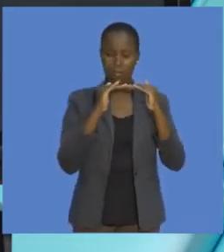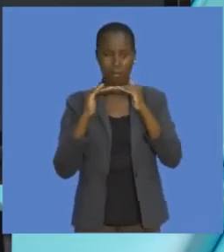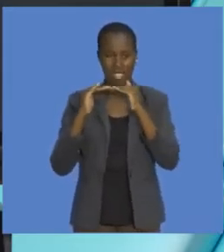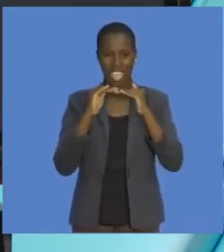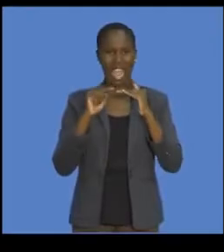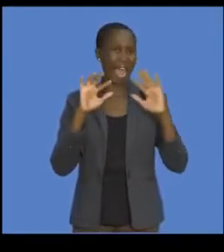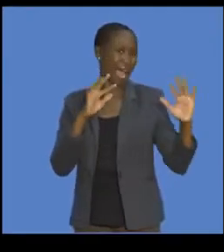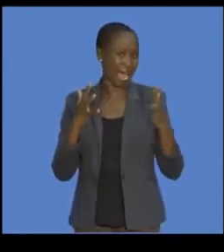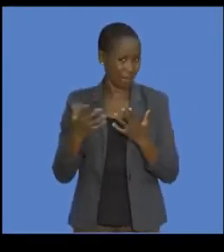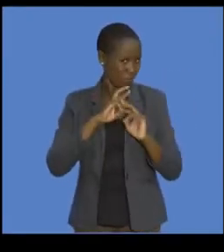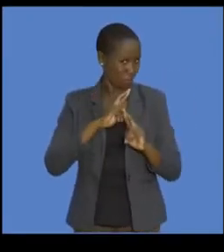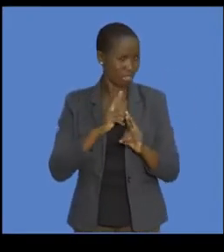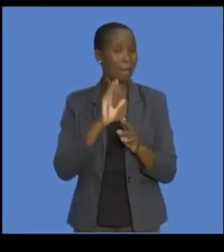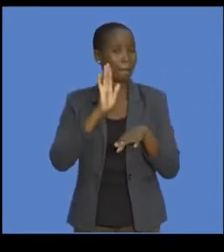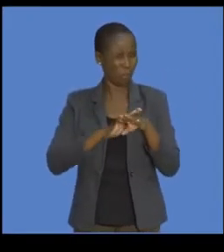bit.